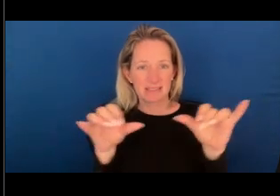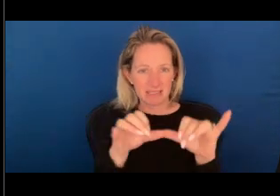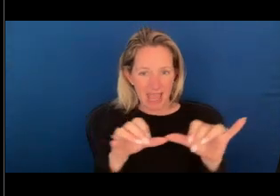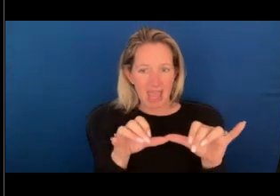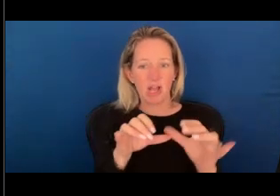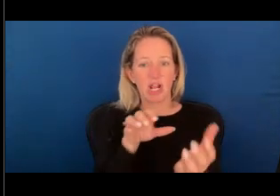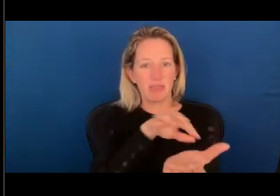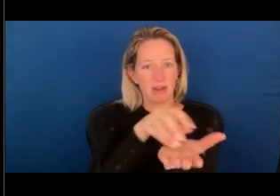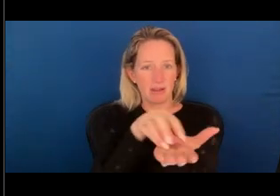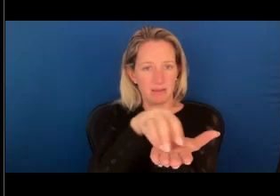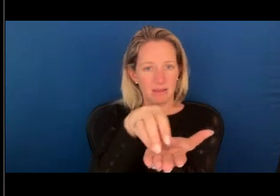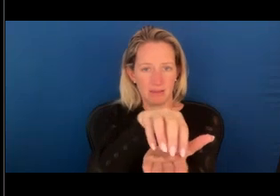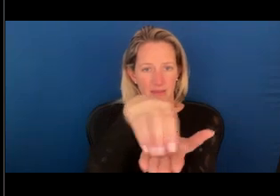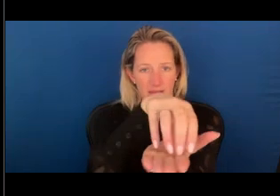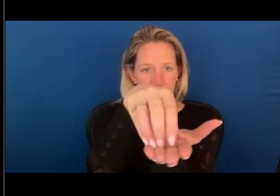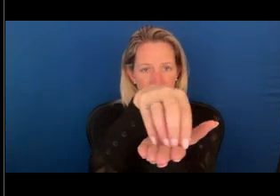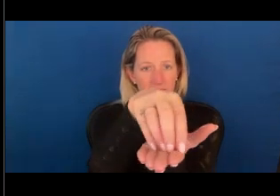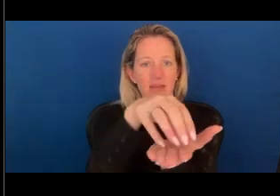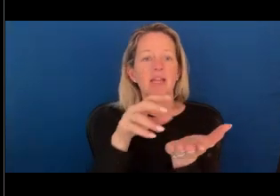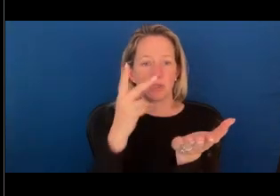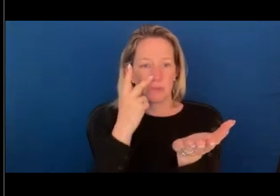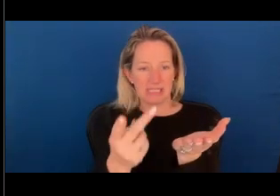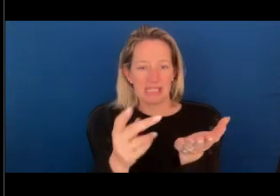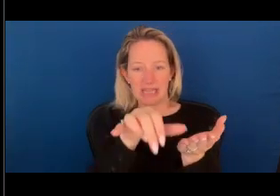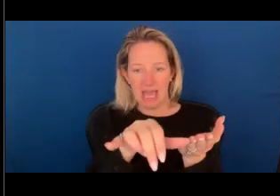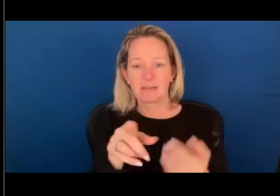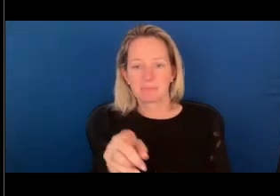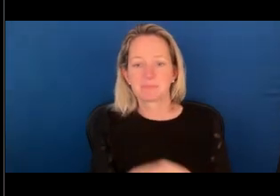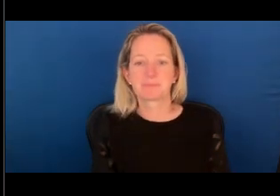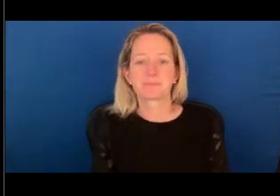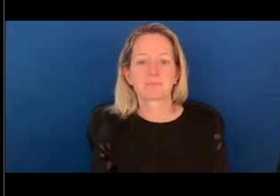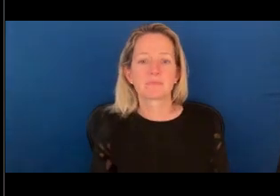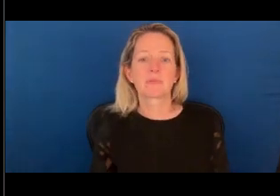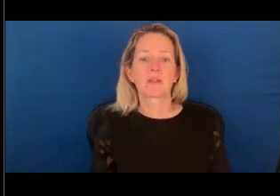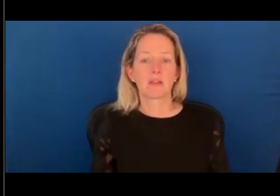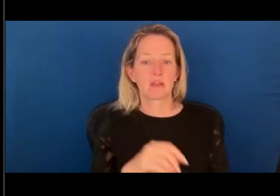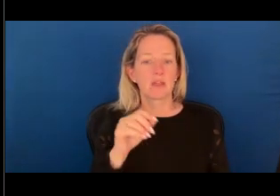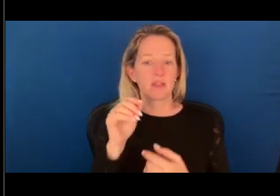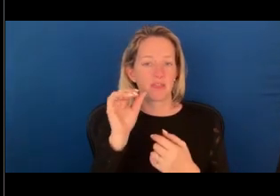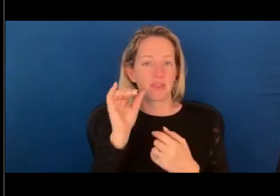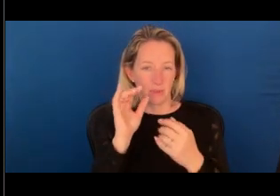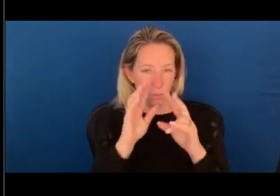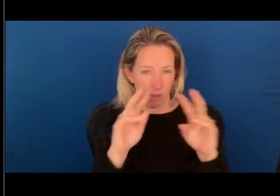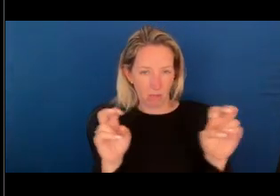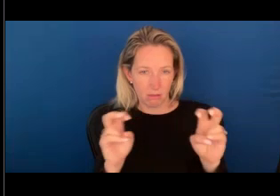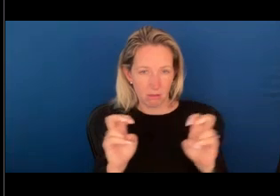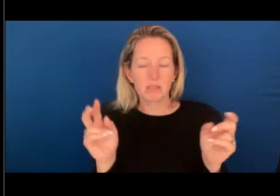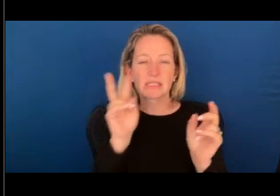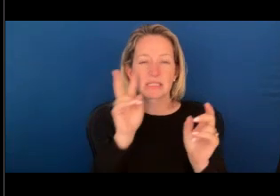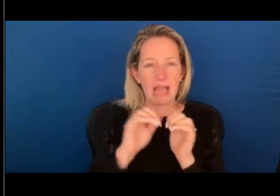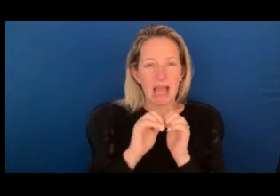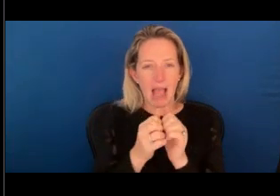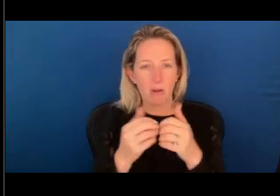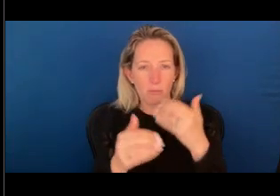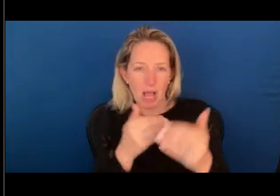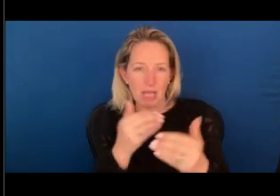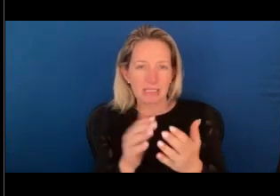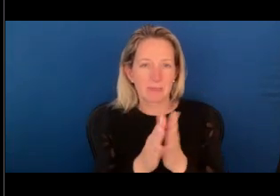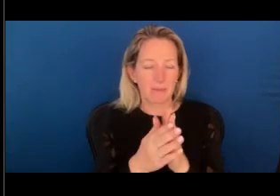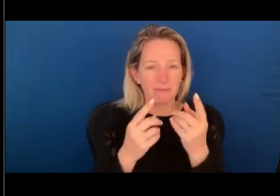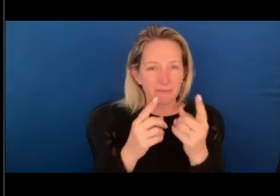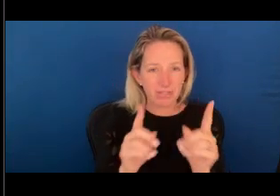undulates like a carpet. And so that's what you're seeing down here. And so they're actually doing some work to analyze how can we make this process efficient, what kind of frequencies